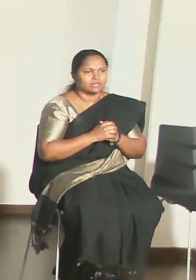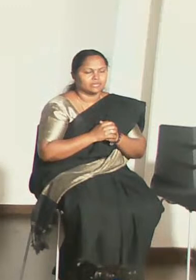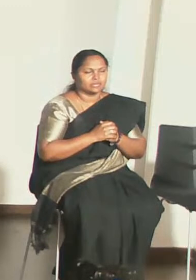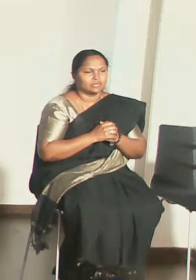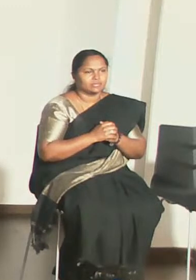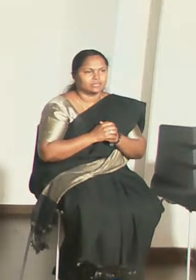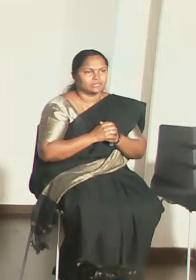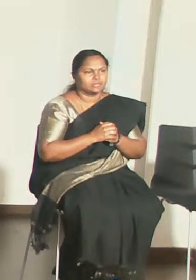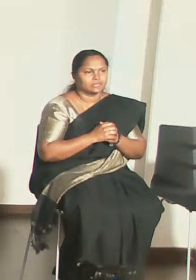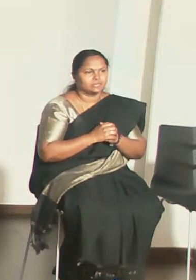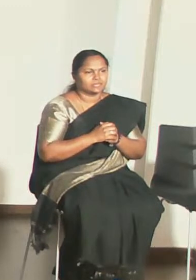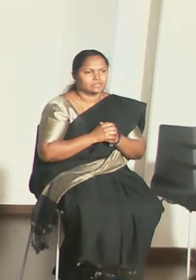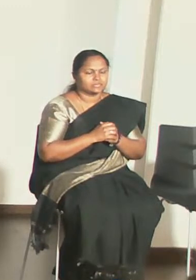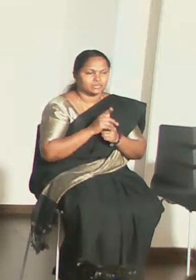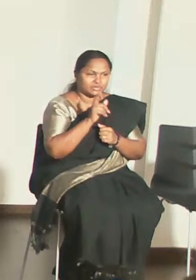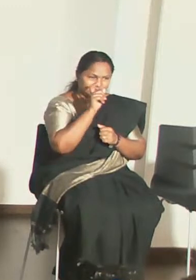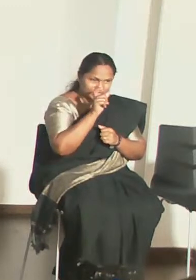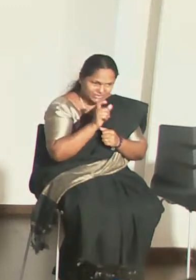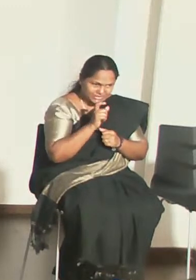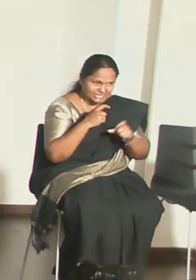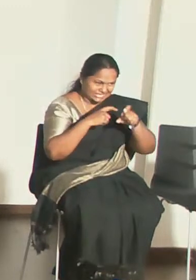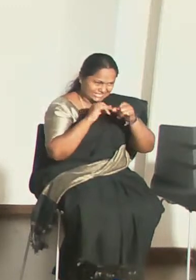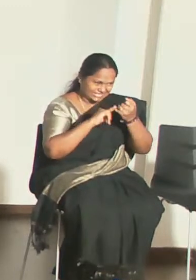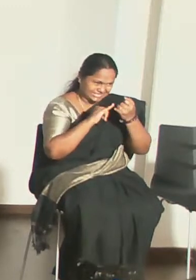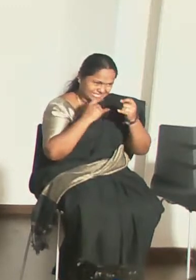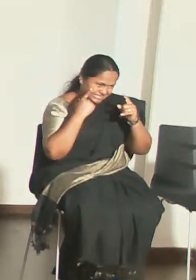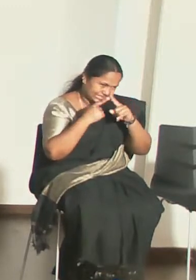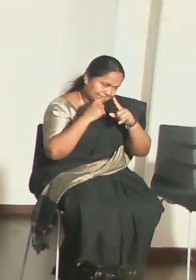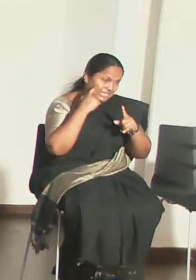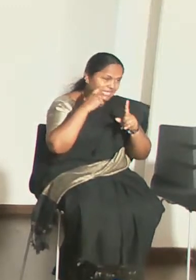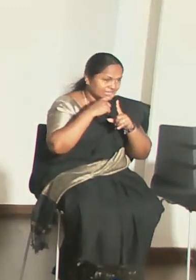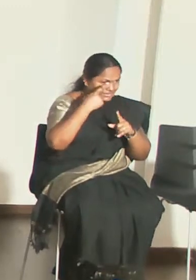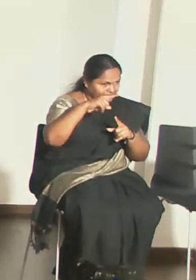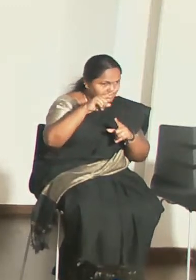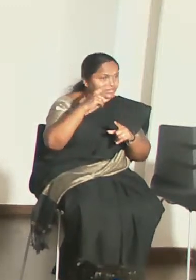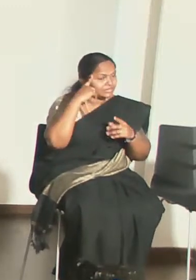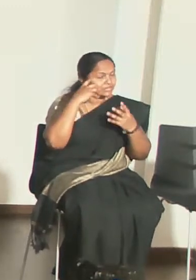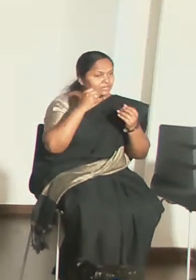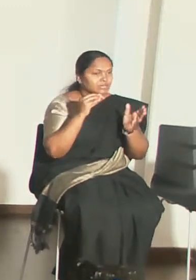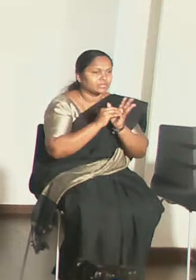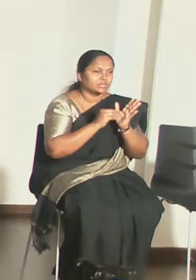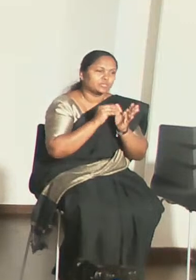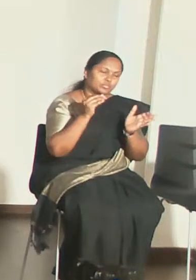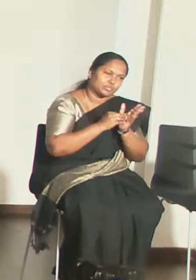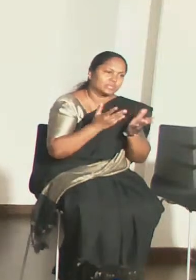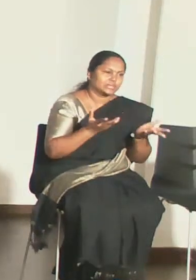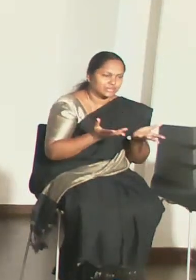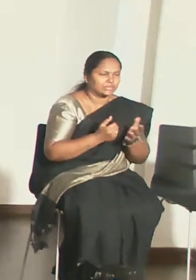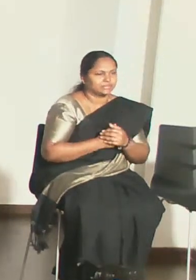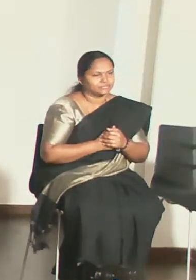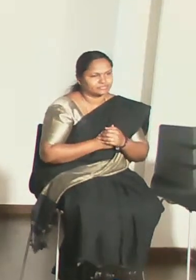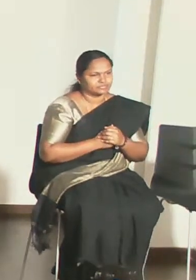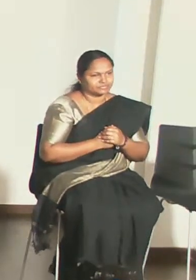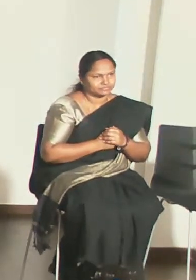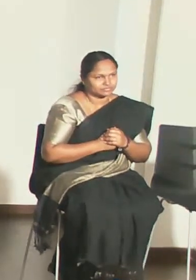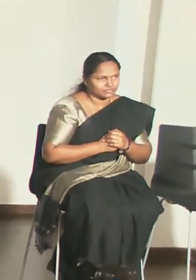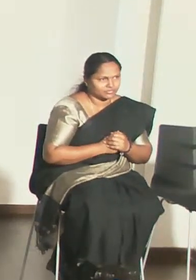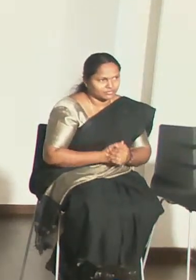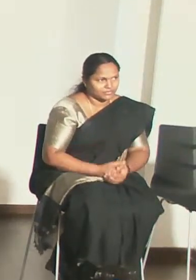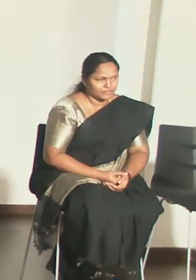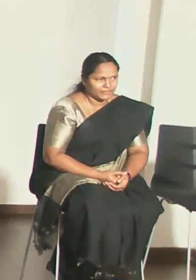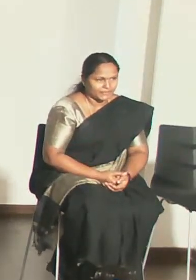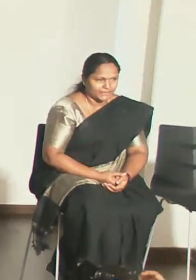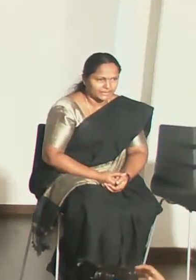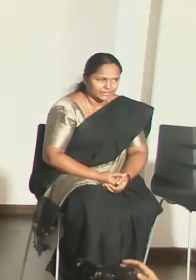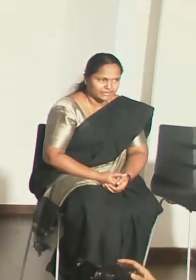um, the word essentialist identities, right? So that's why it's sort of I just put it in there. Um,